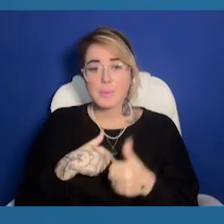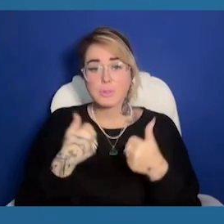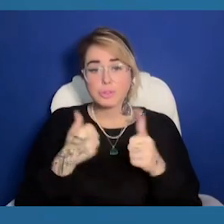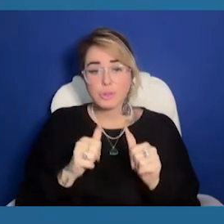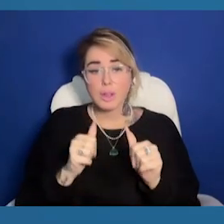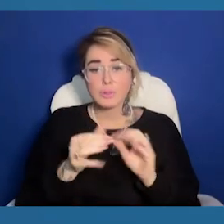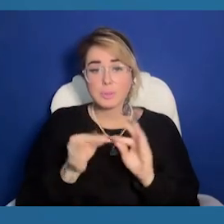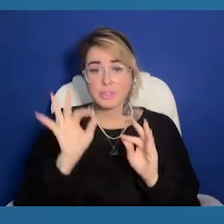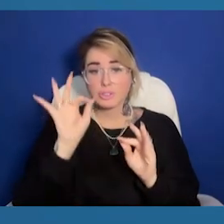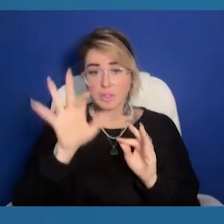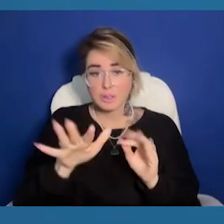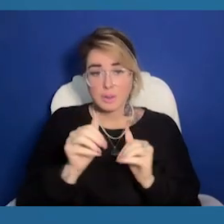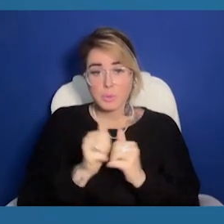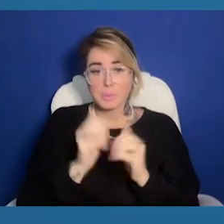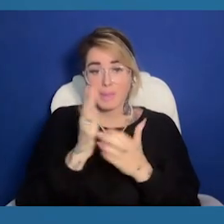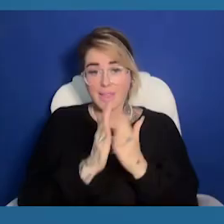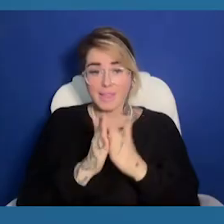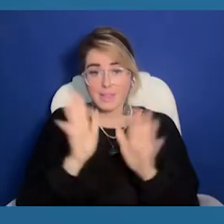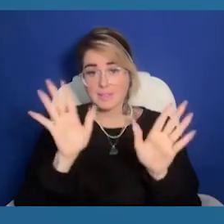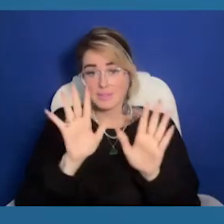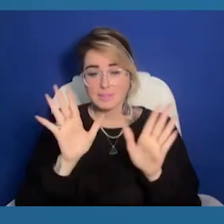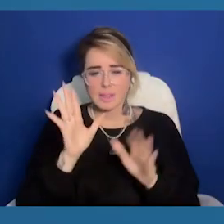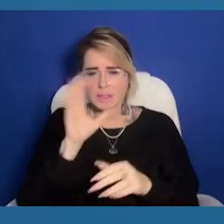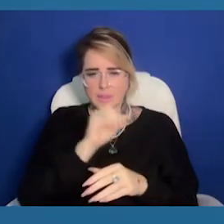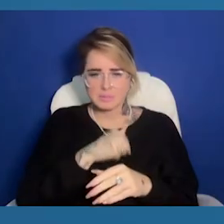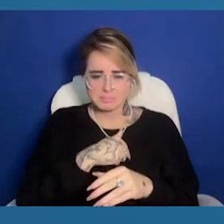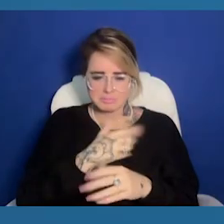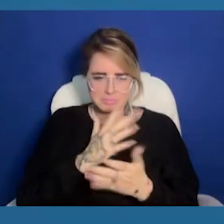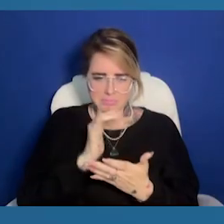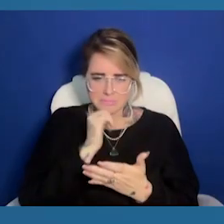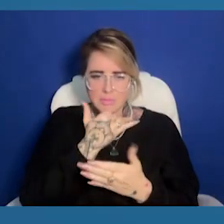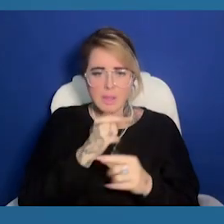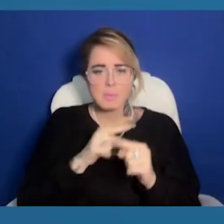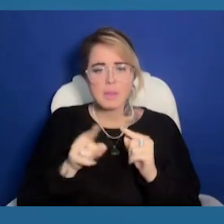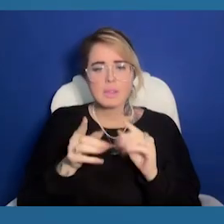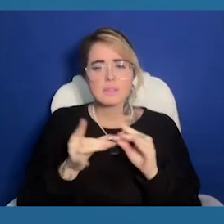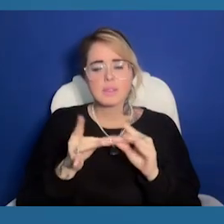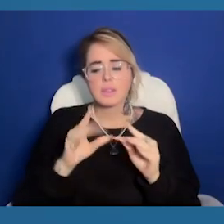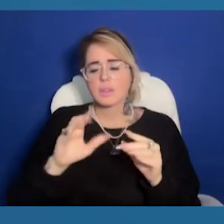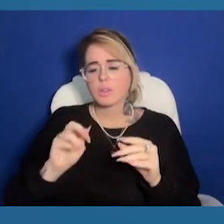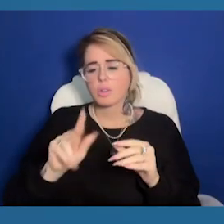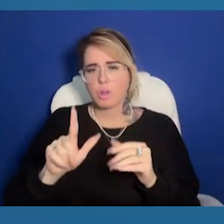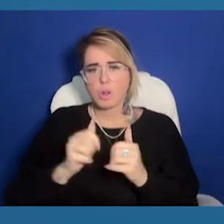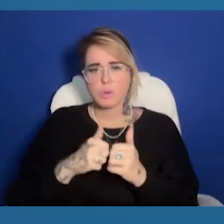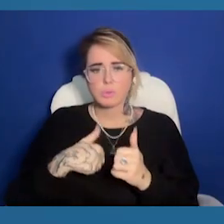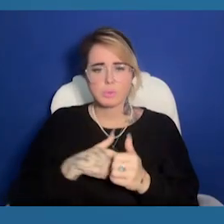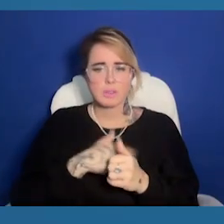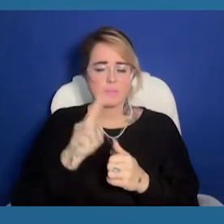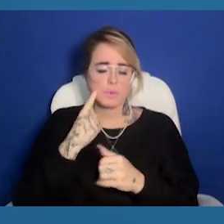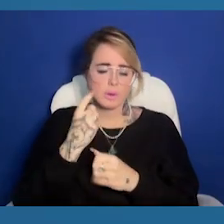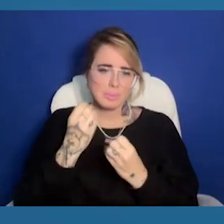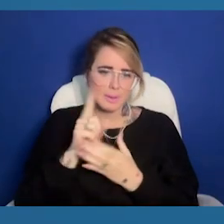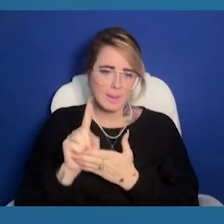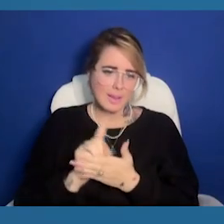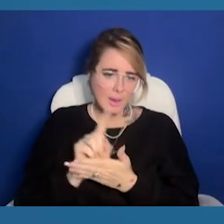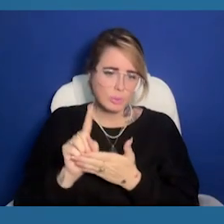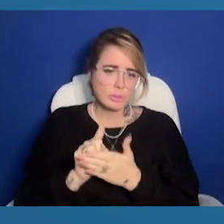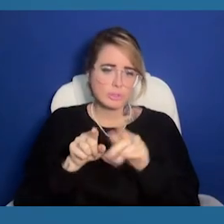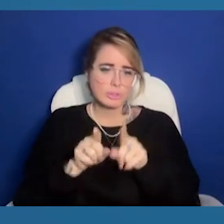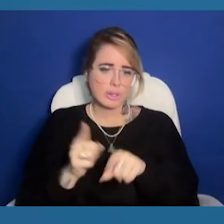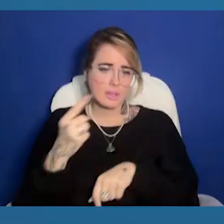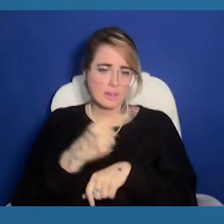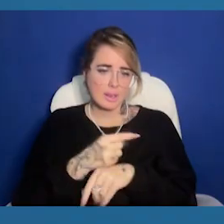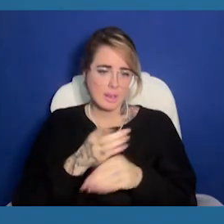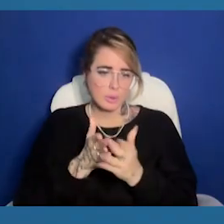with my hands, which I guess I didn't do, that Carl, was with us so many hours of the day through all the